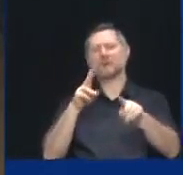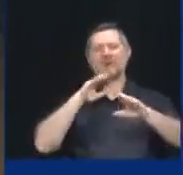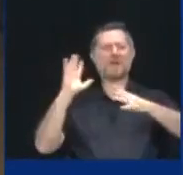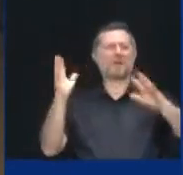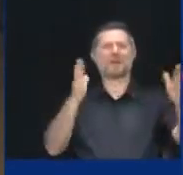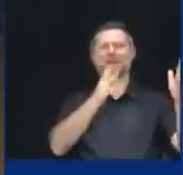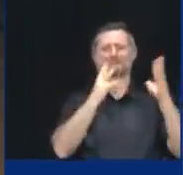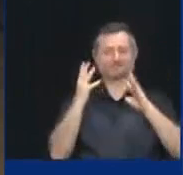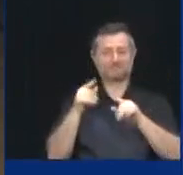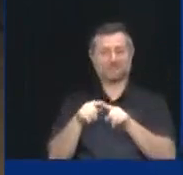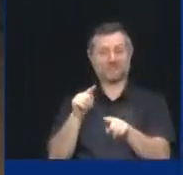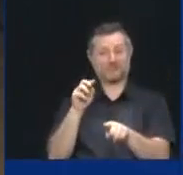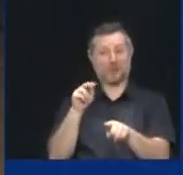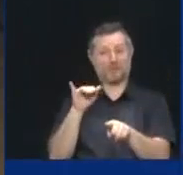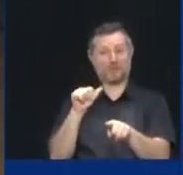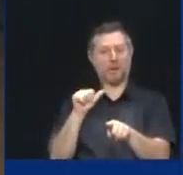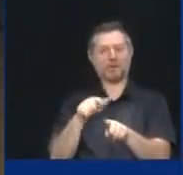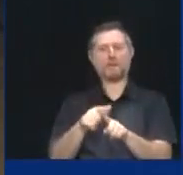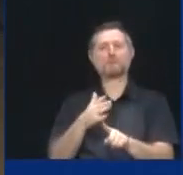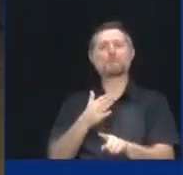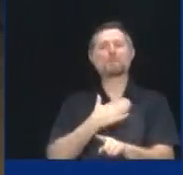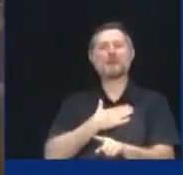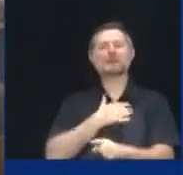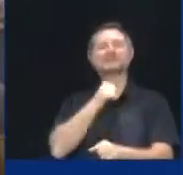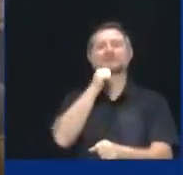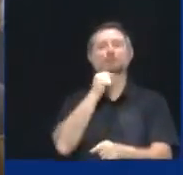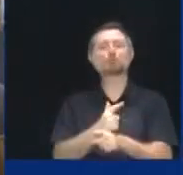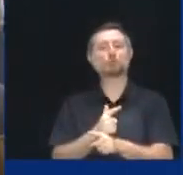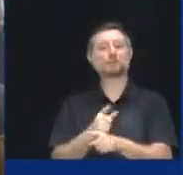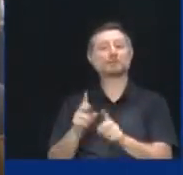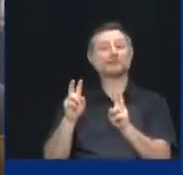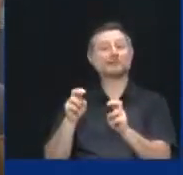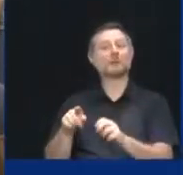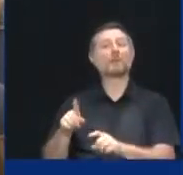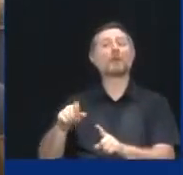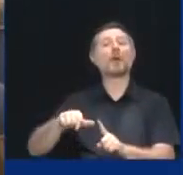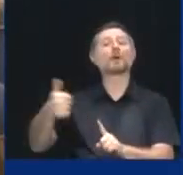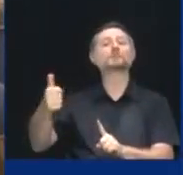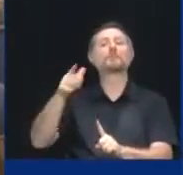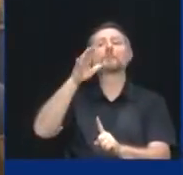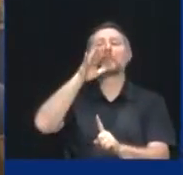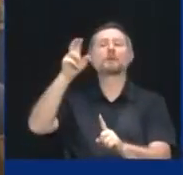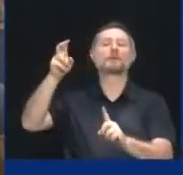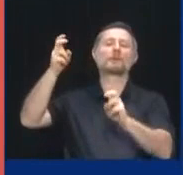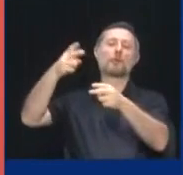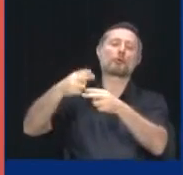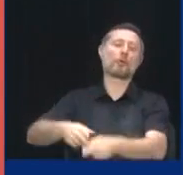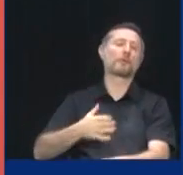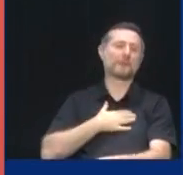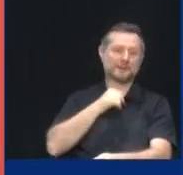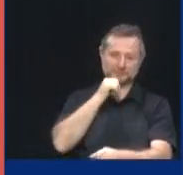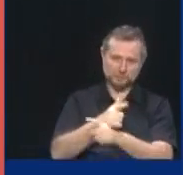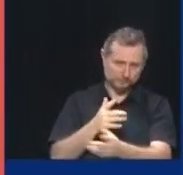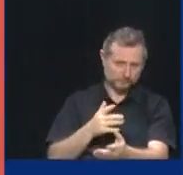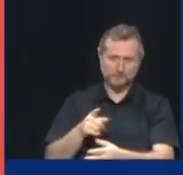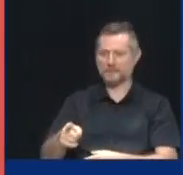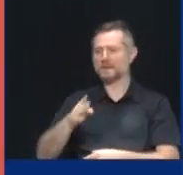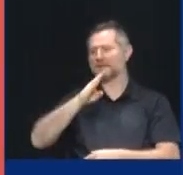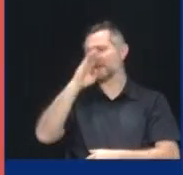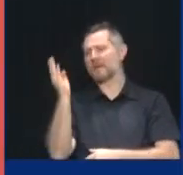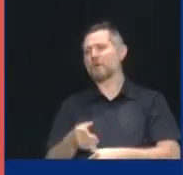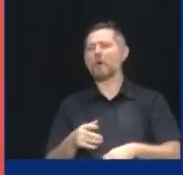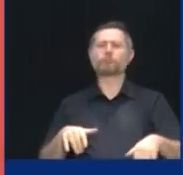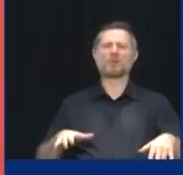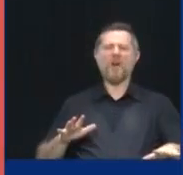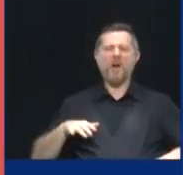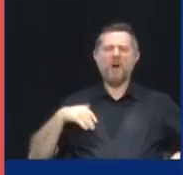Tanya Walker, my sister by another mother, who never stops, and is co-chair of Equality New York, Jose